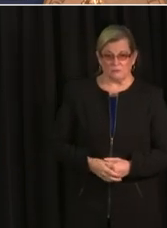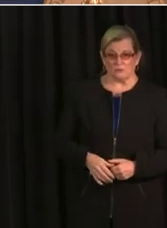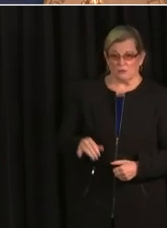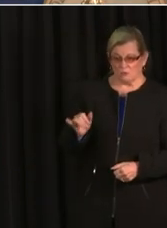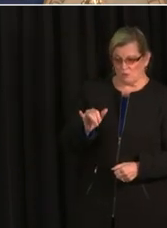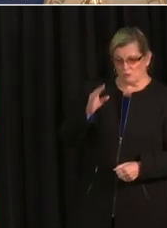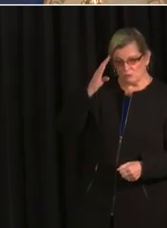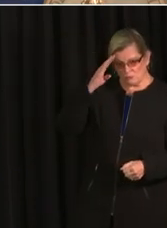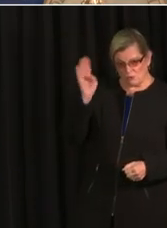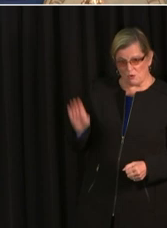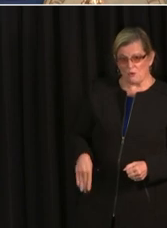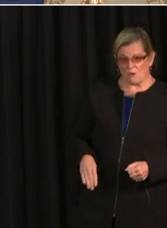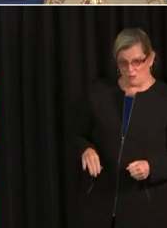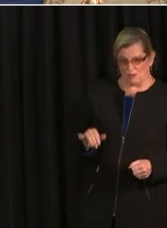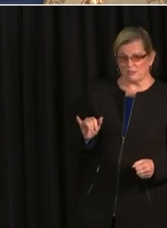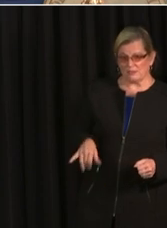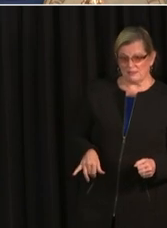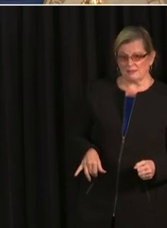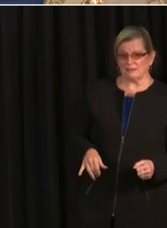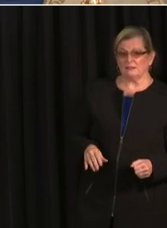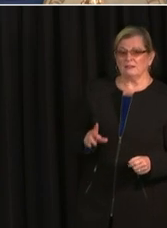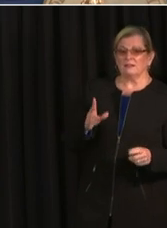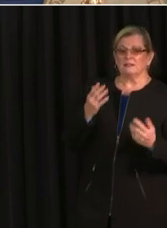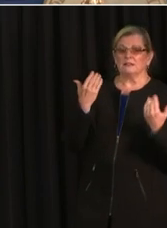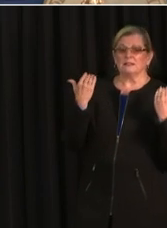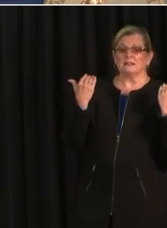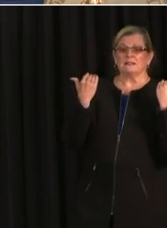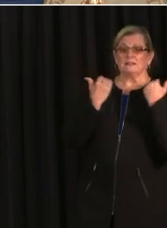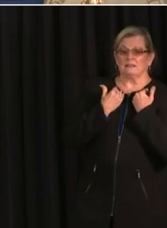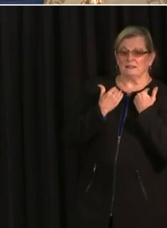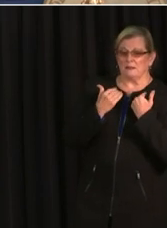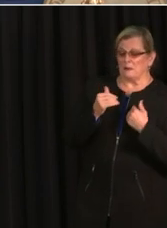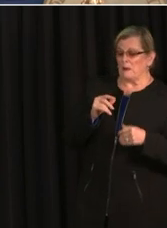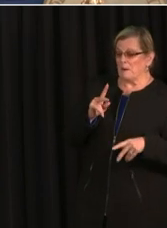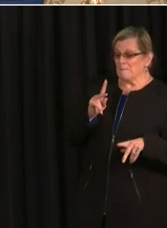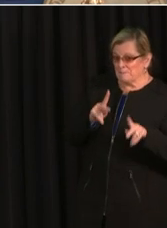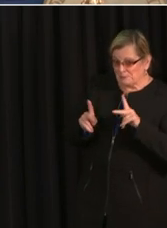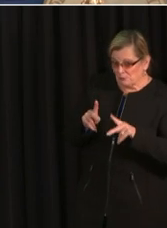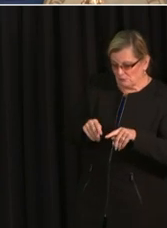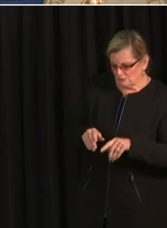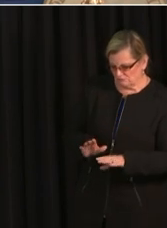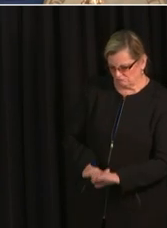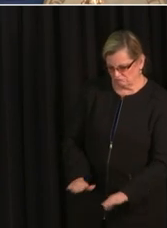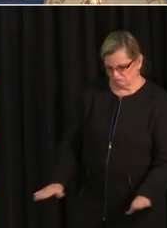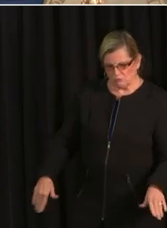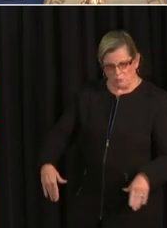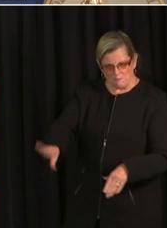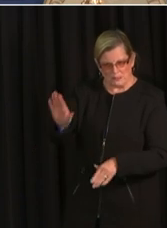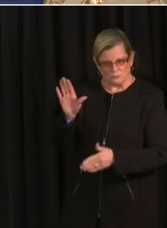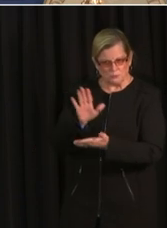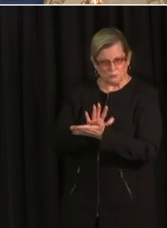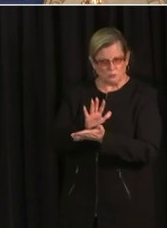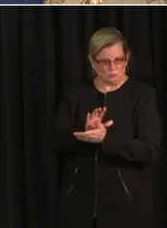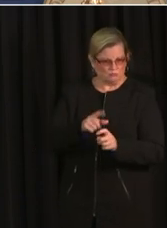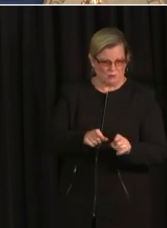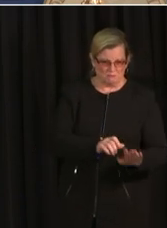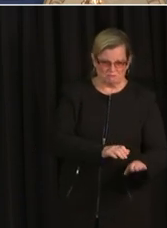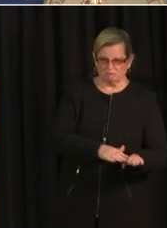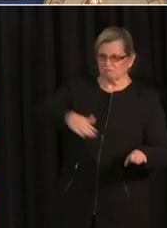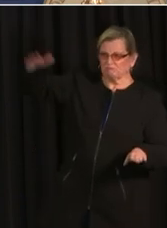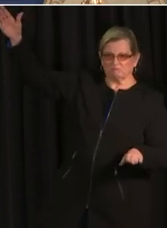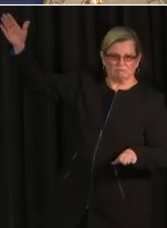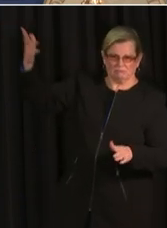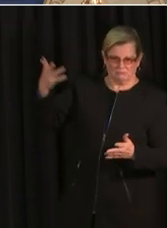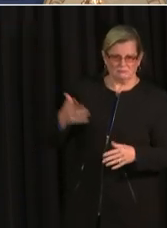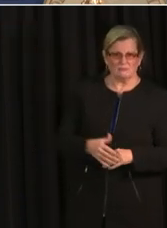need to get our young people back to school when it is safe to do so. And as I said the other day, we